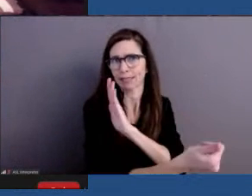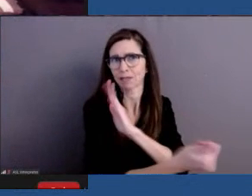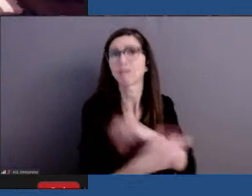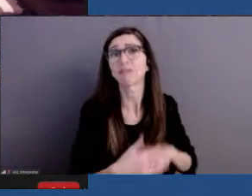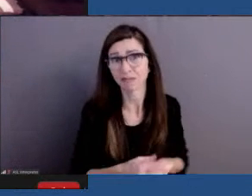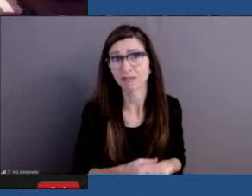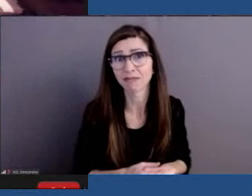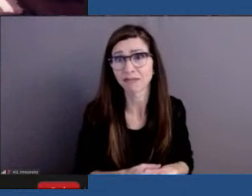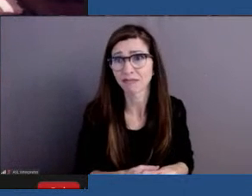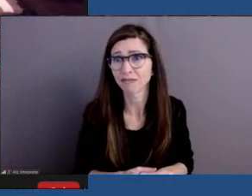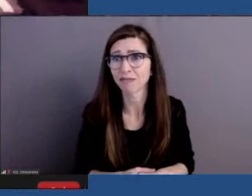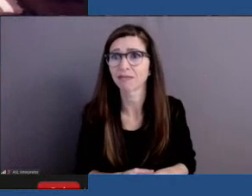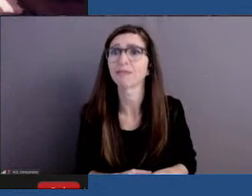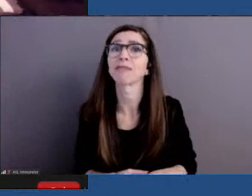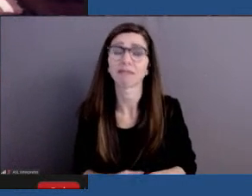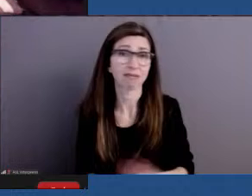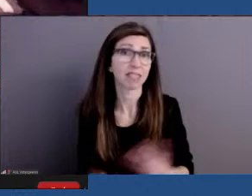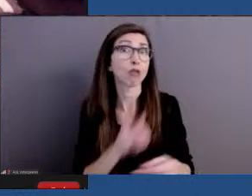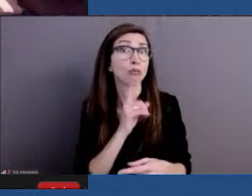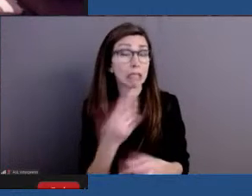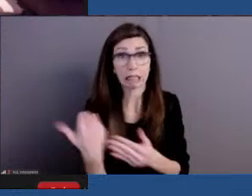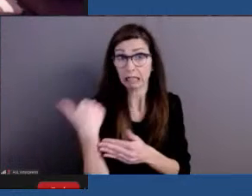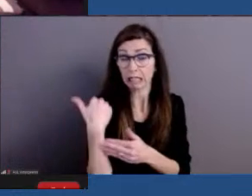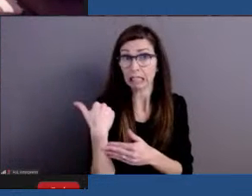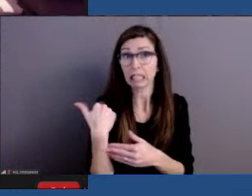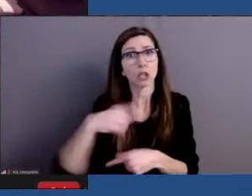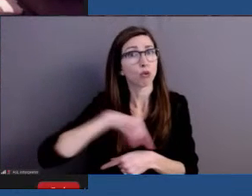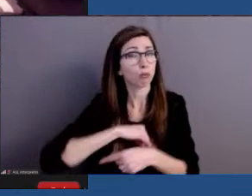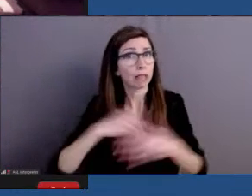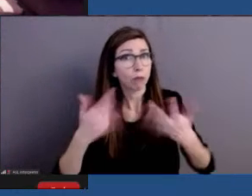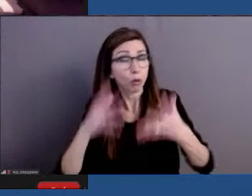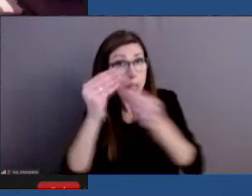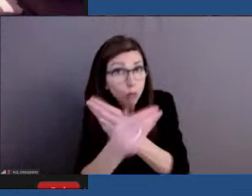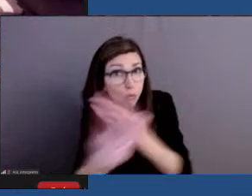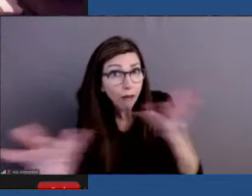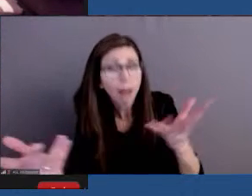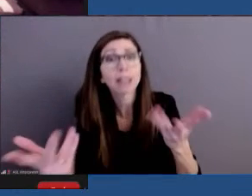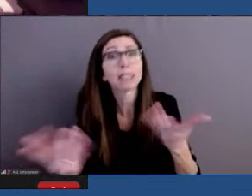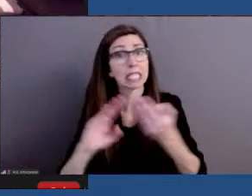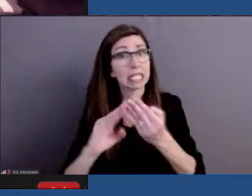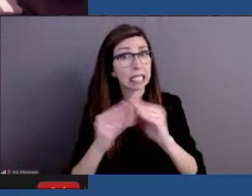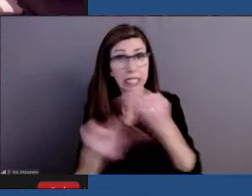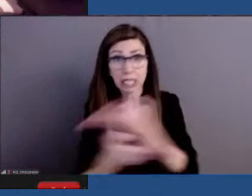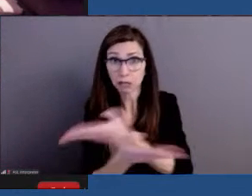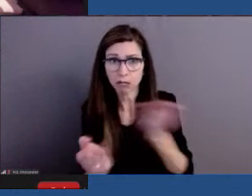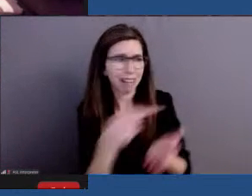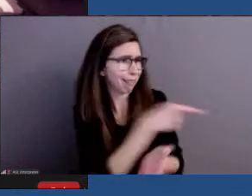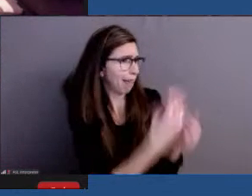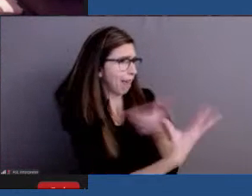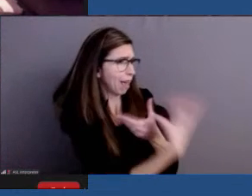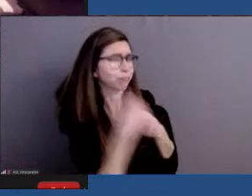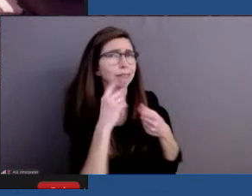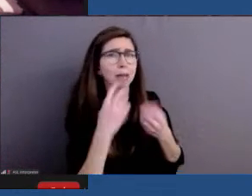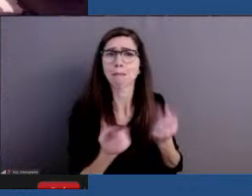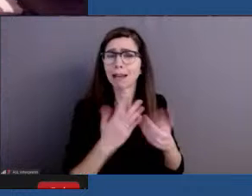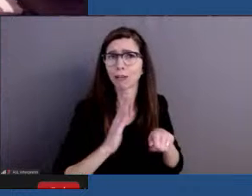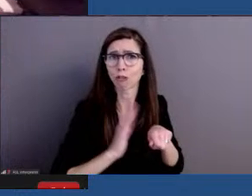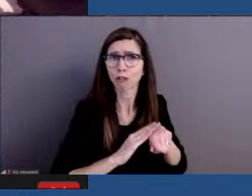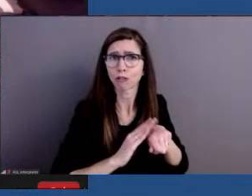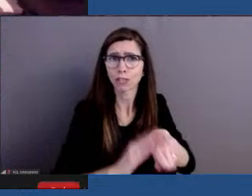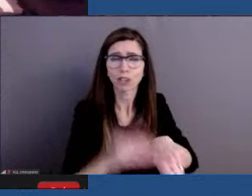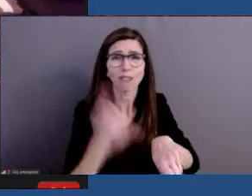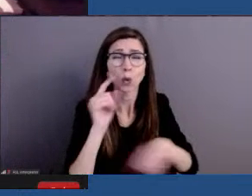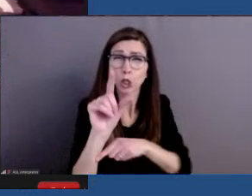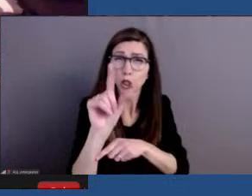20 citywide topics. Additionally, they attended consultations and provided feedback on another 20